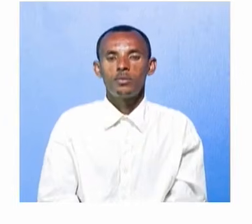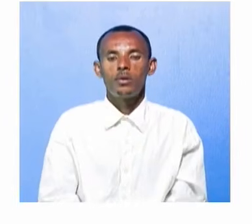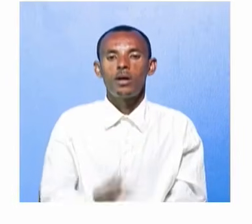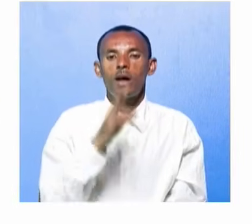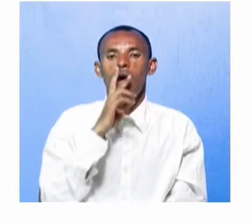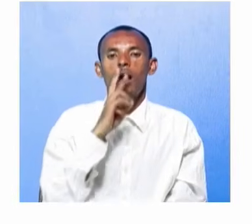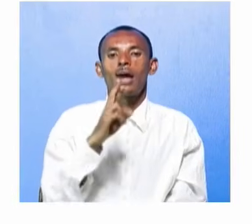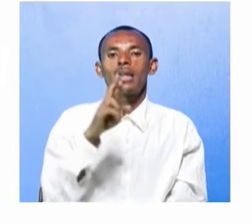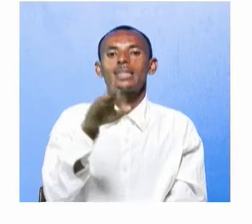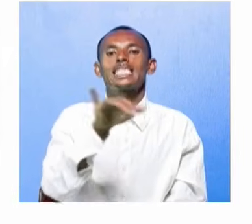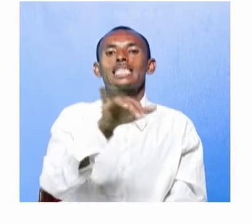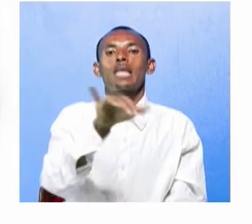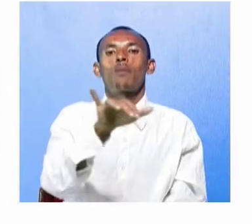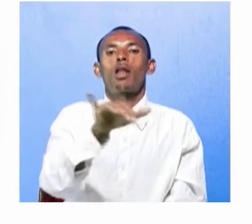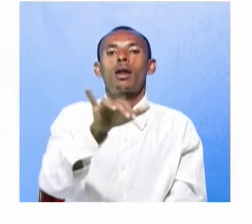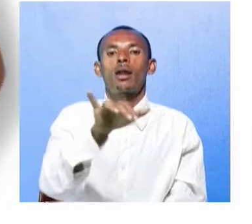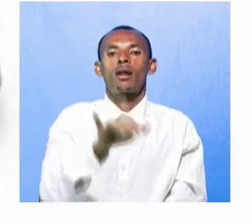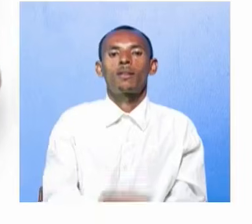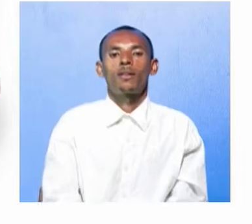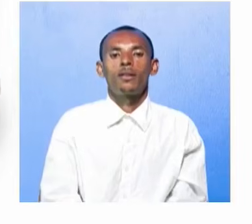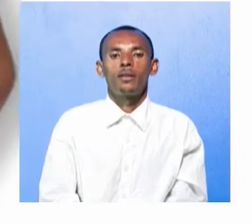are similar,